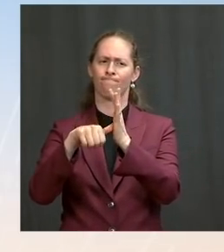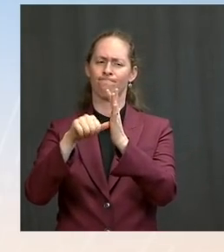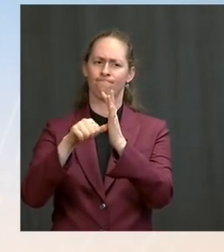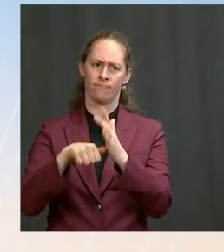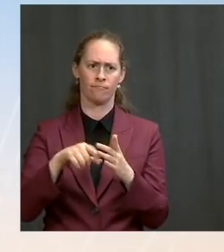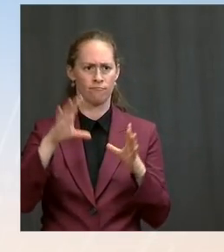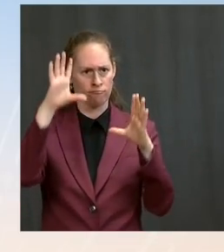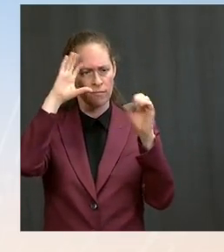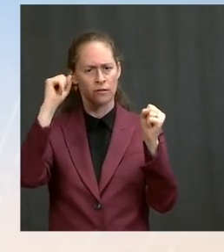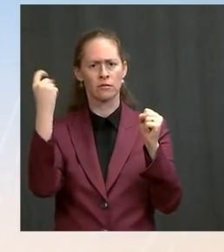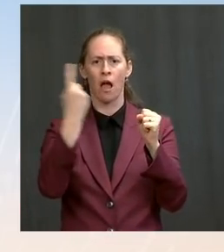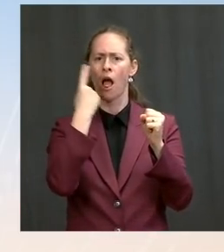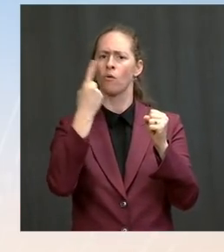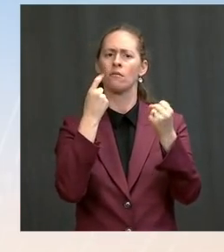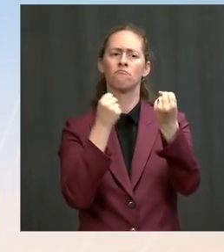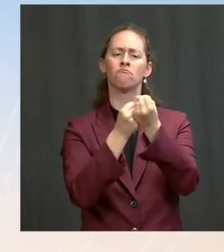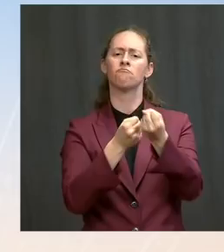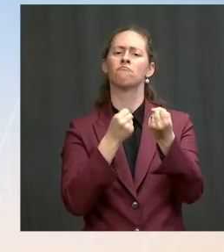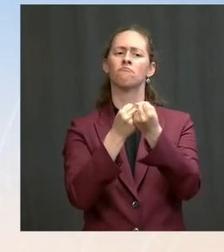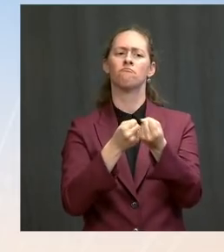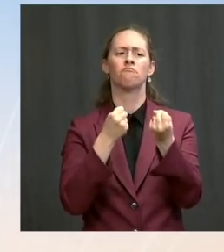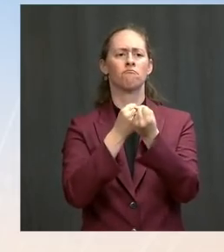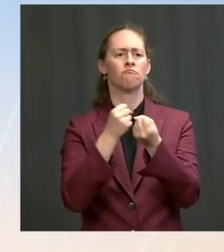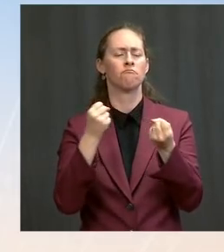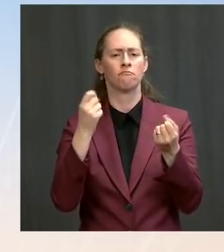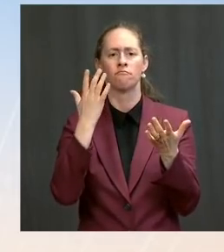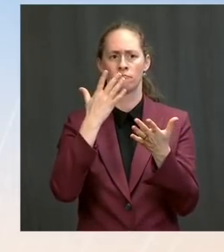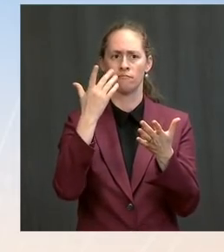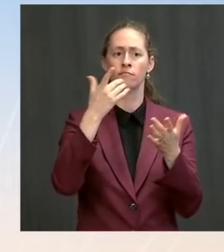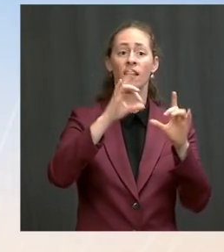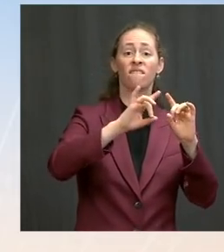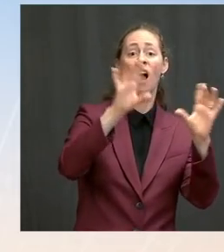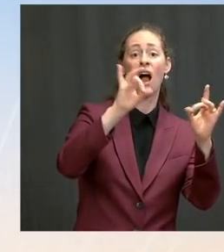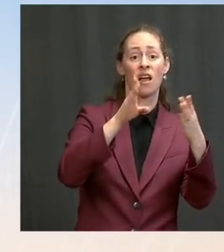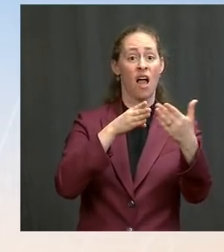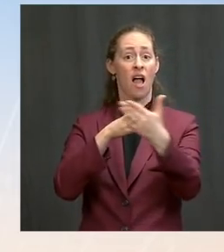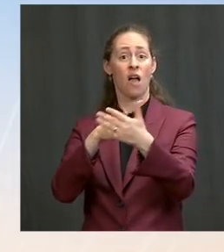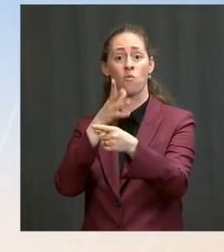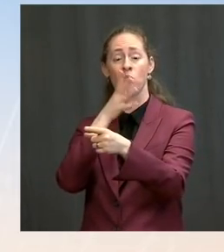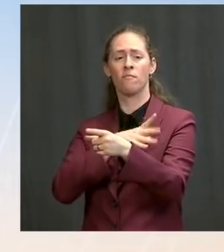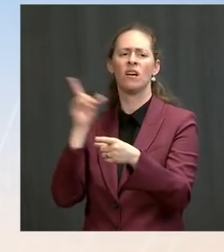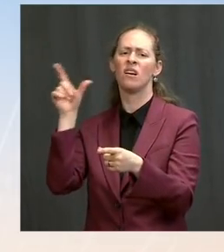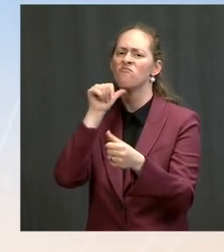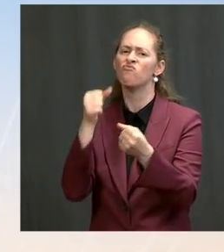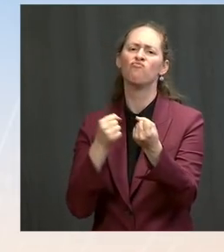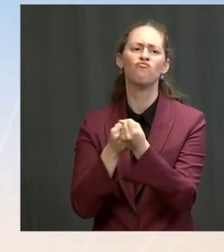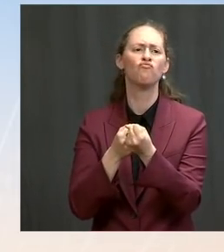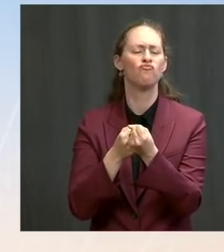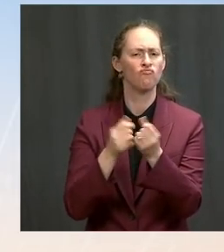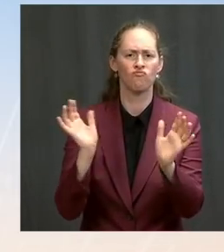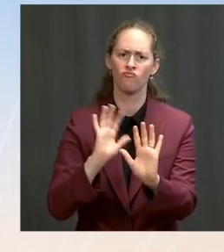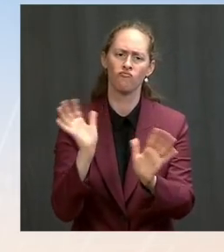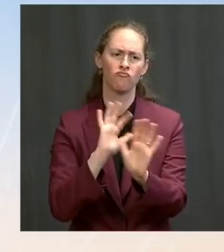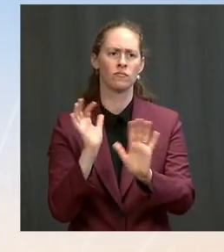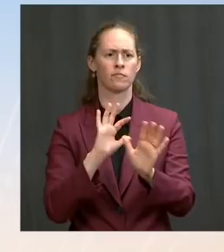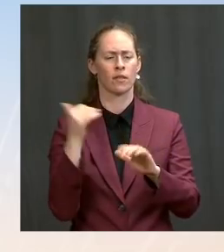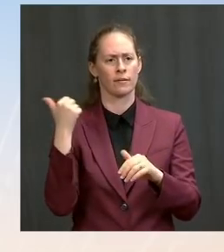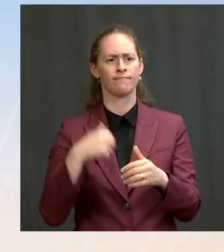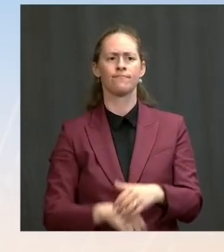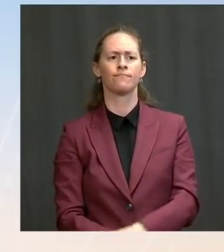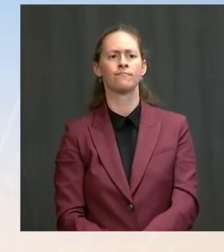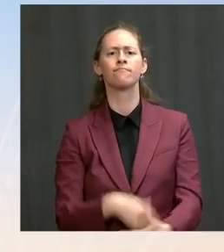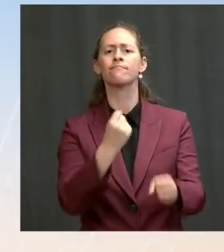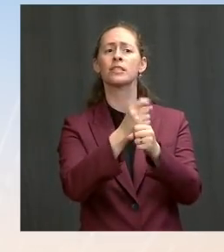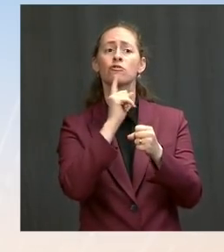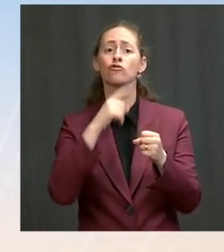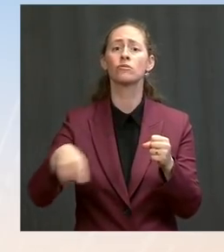an advocate for fighting against violence against women, for ensuring that we are raising the voices and the stories of people who have